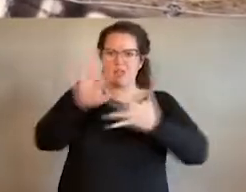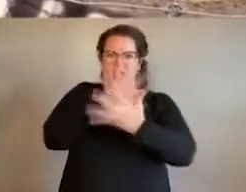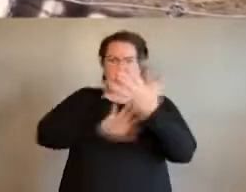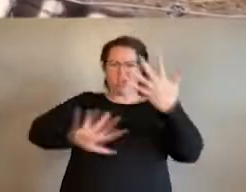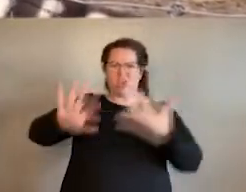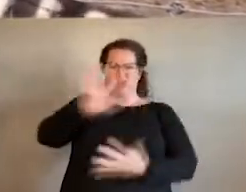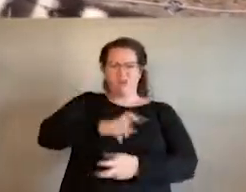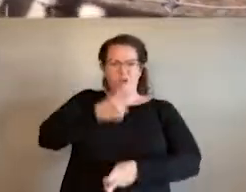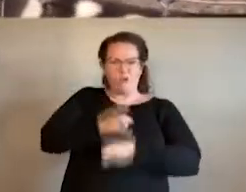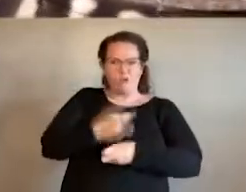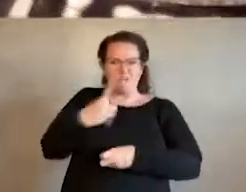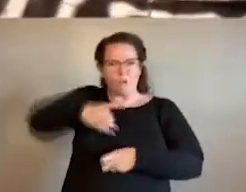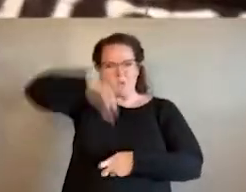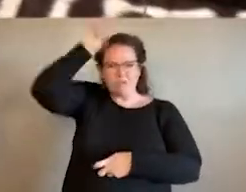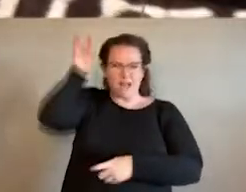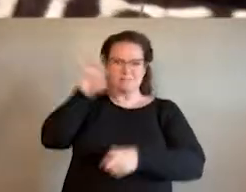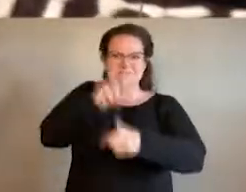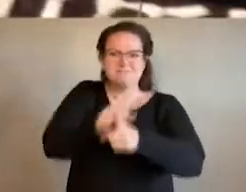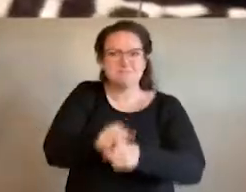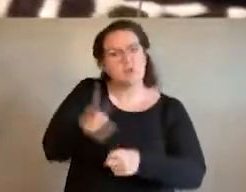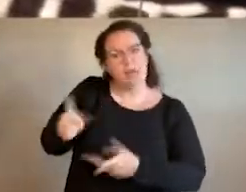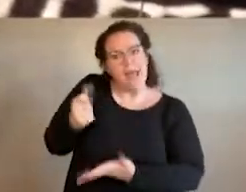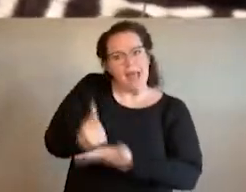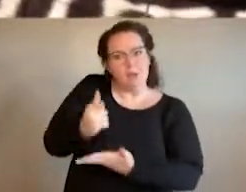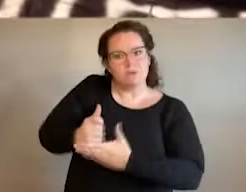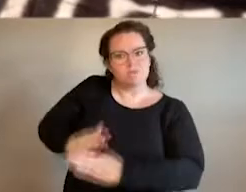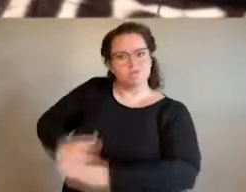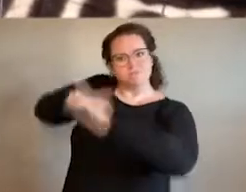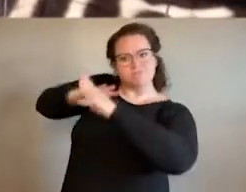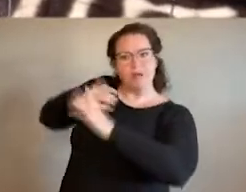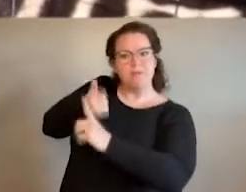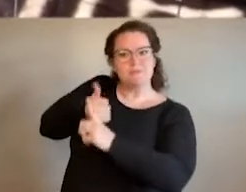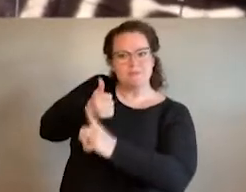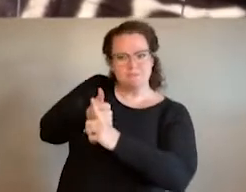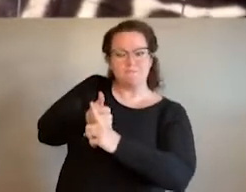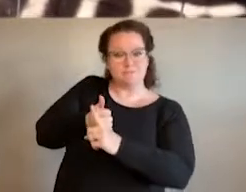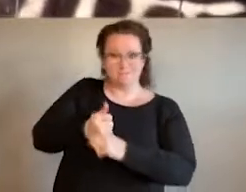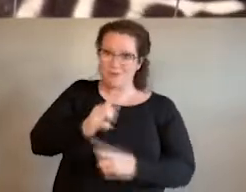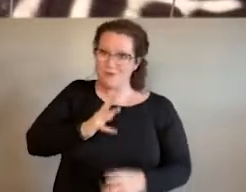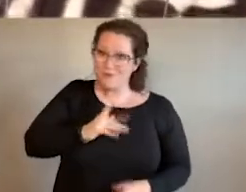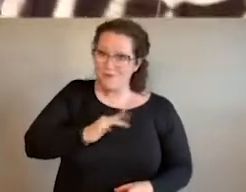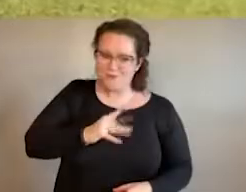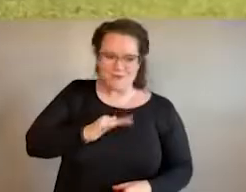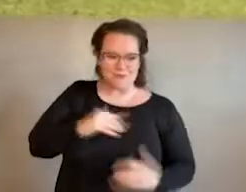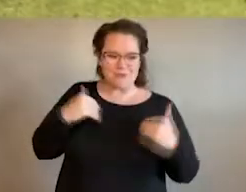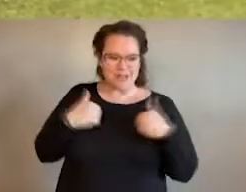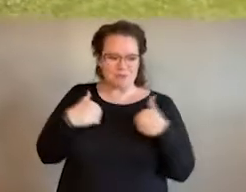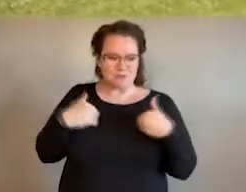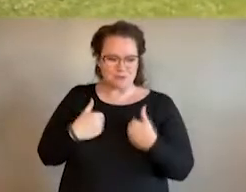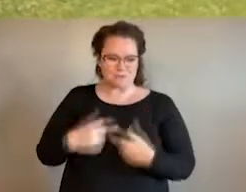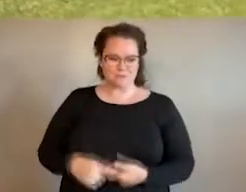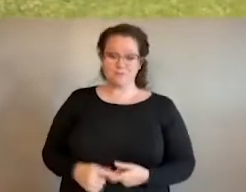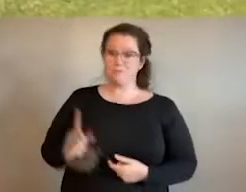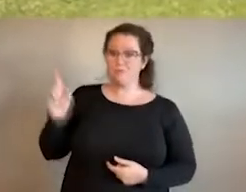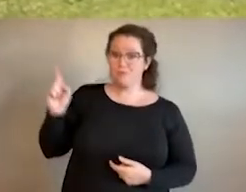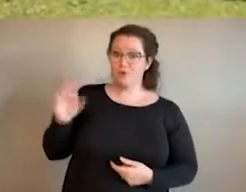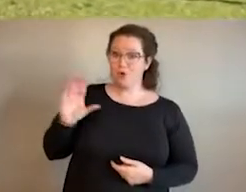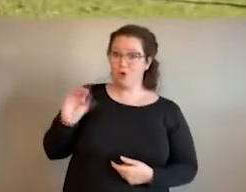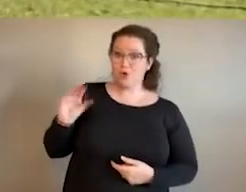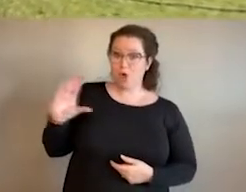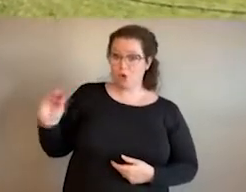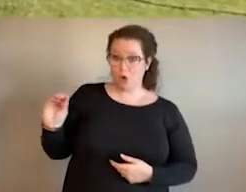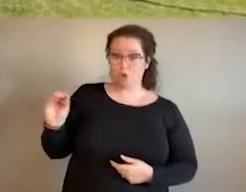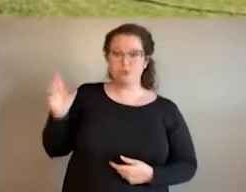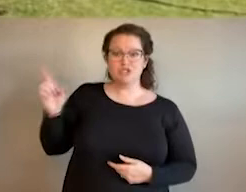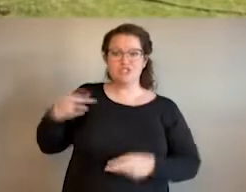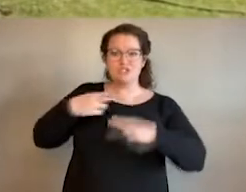of zebras. So that's one of their big defense mechanisms. And they are pretty fantastic little guys. So Coco is an umbrella